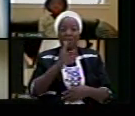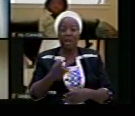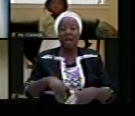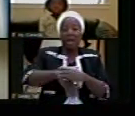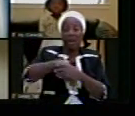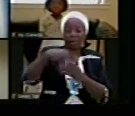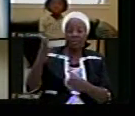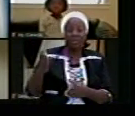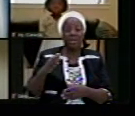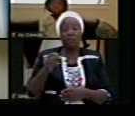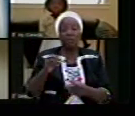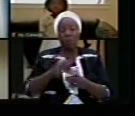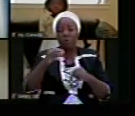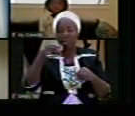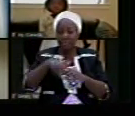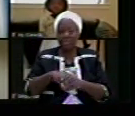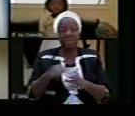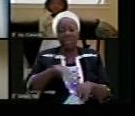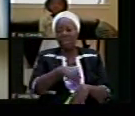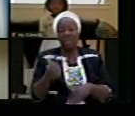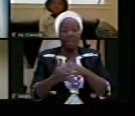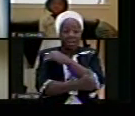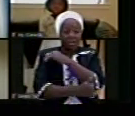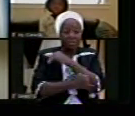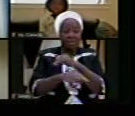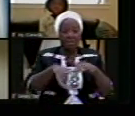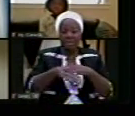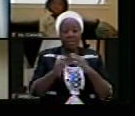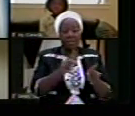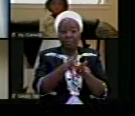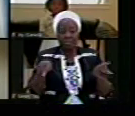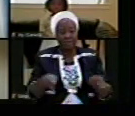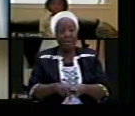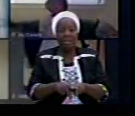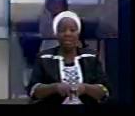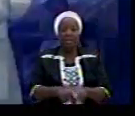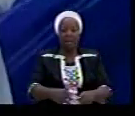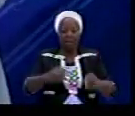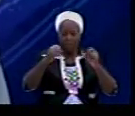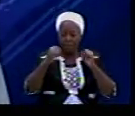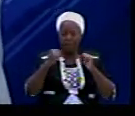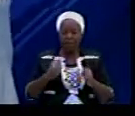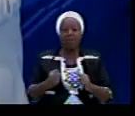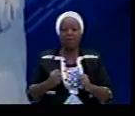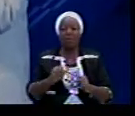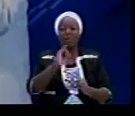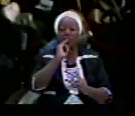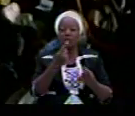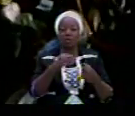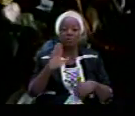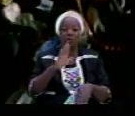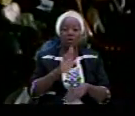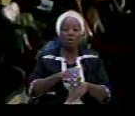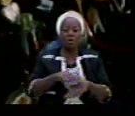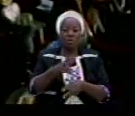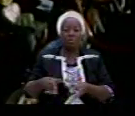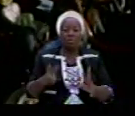or inside, in any country, in any continent, power is coming your way tonight.